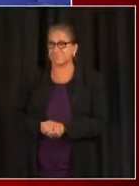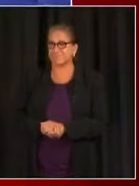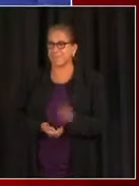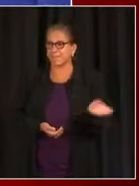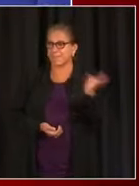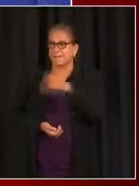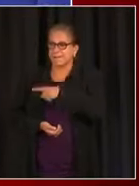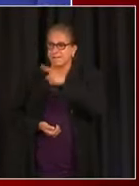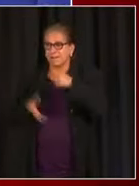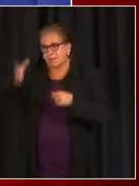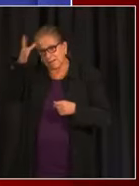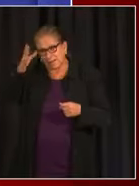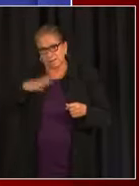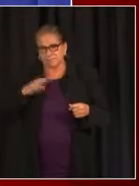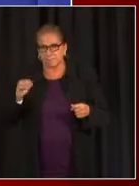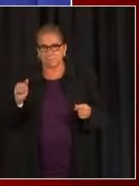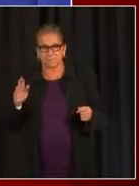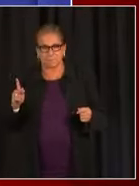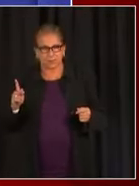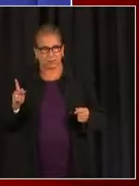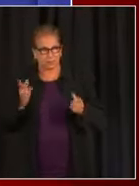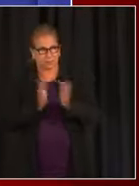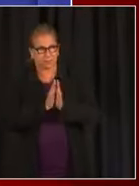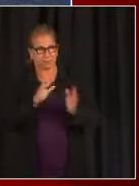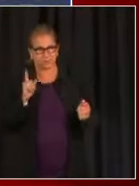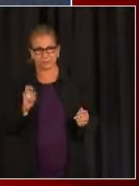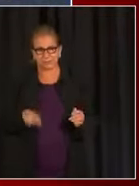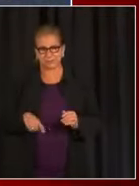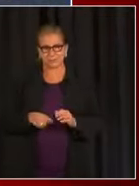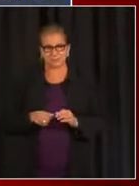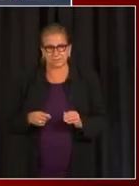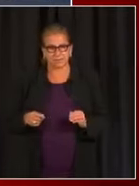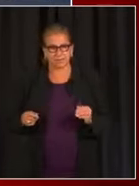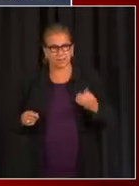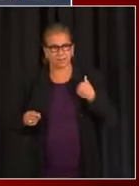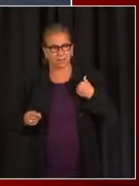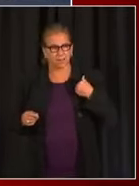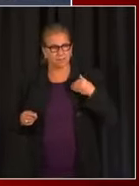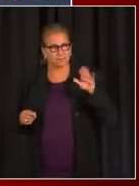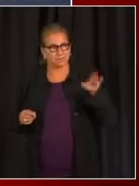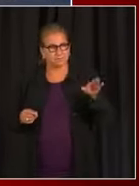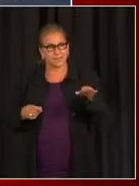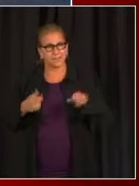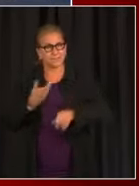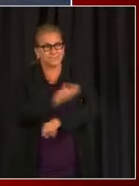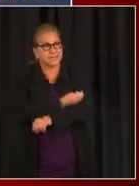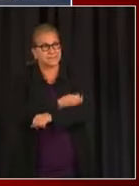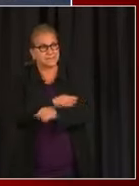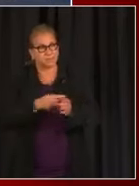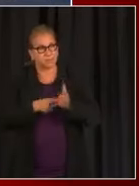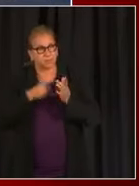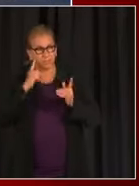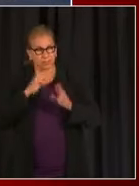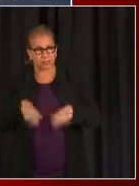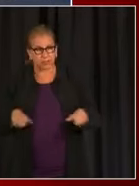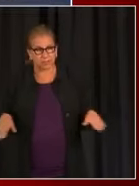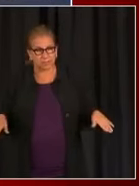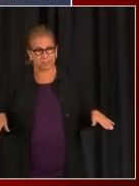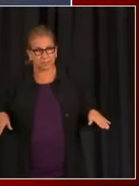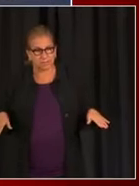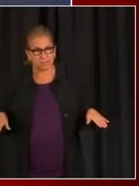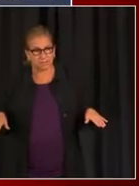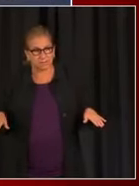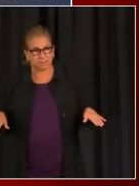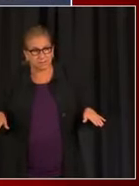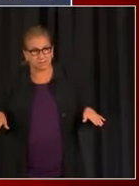Yes. If I could ask you about some of the vaccine requirements. So for children, why not require, if this is